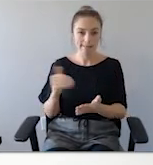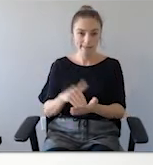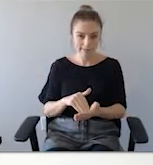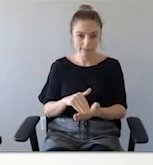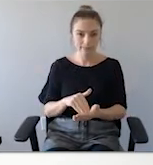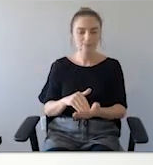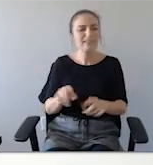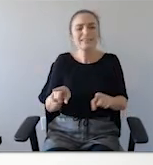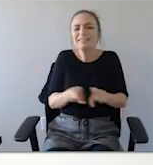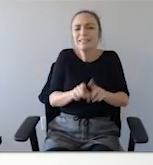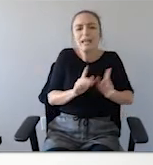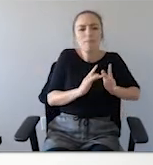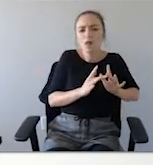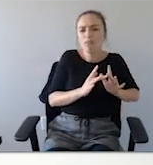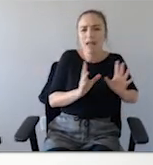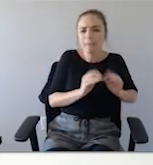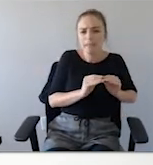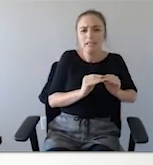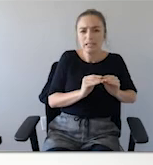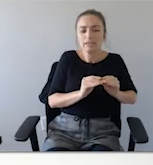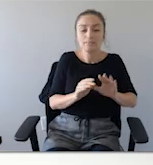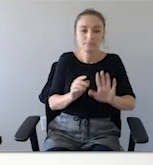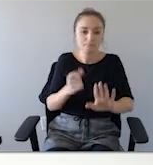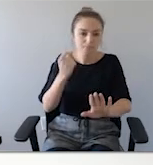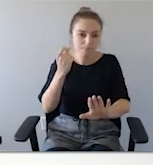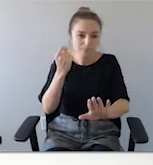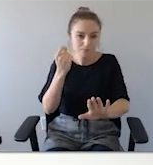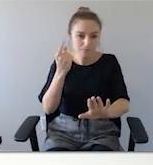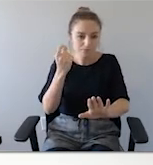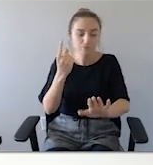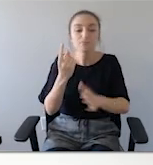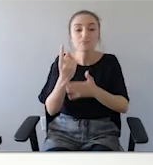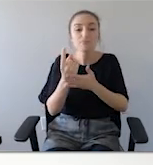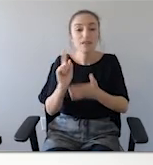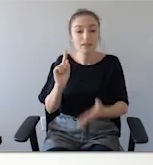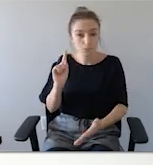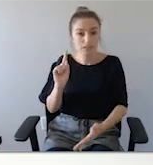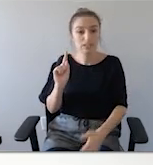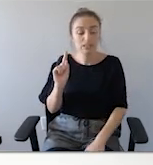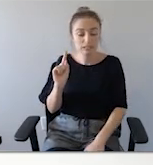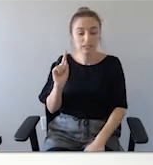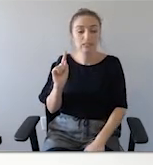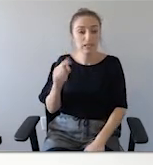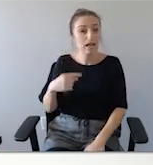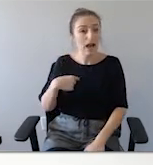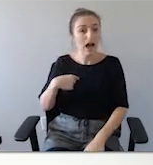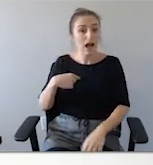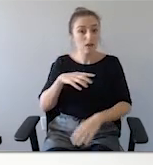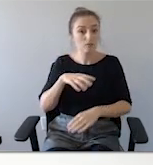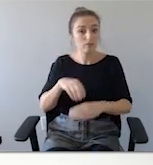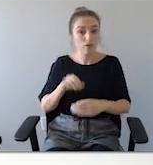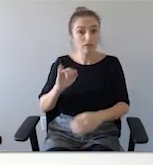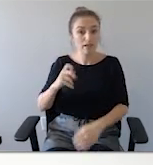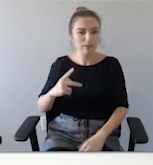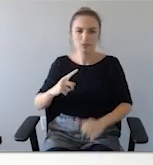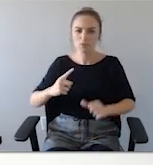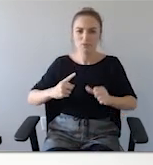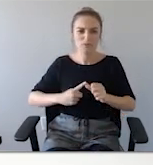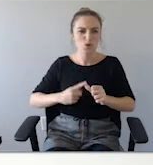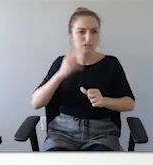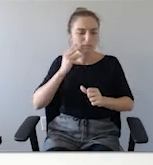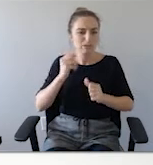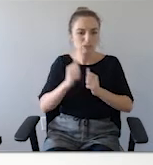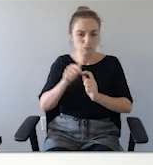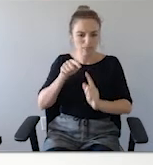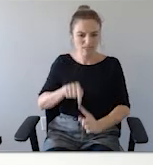off. I was in an IEP meeting last week that it was my first one with this family, and it was interesting because when I got in